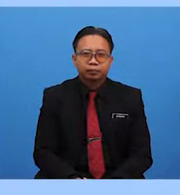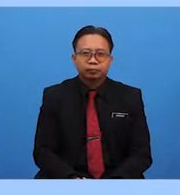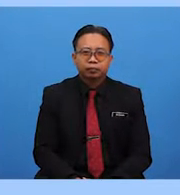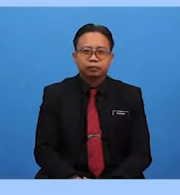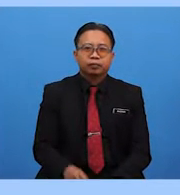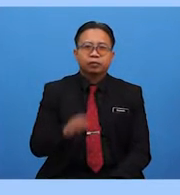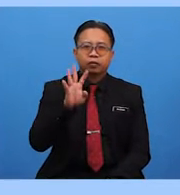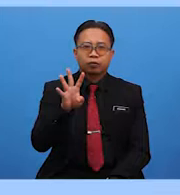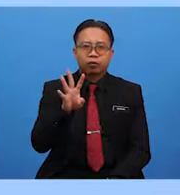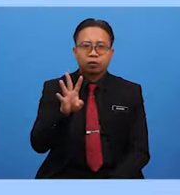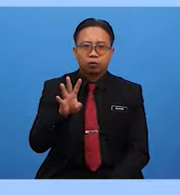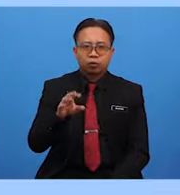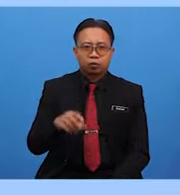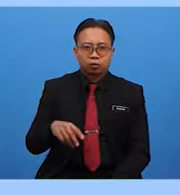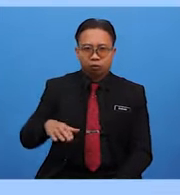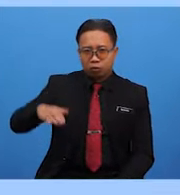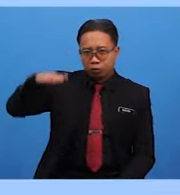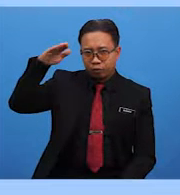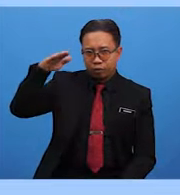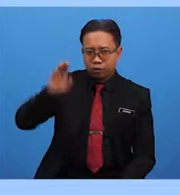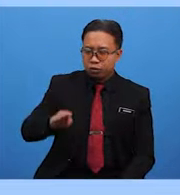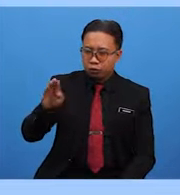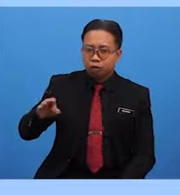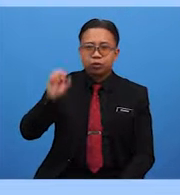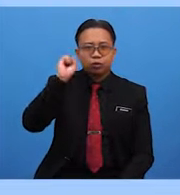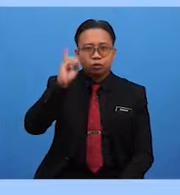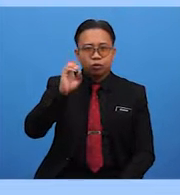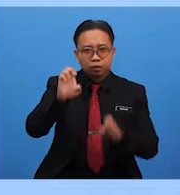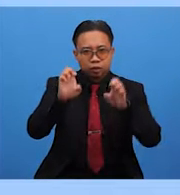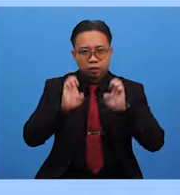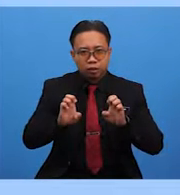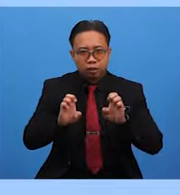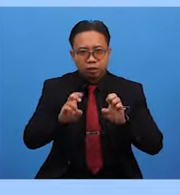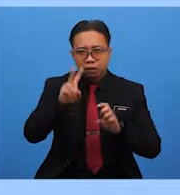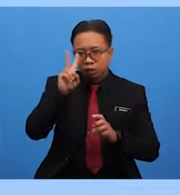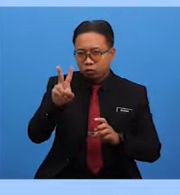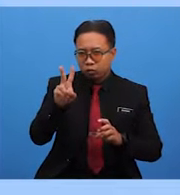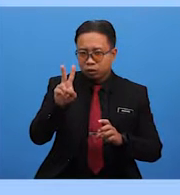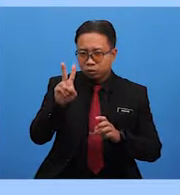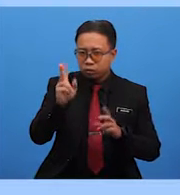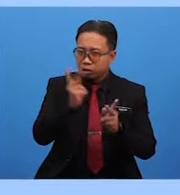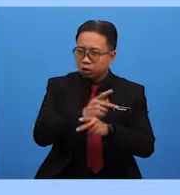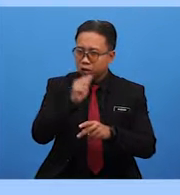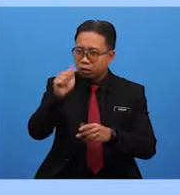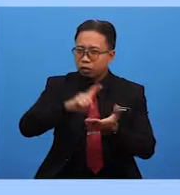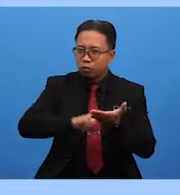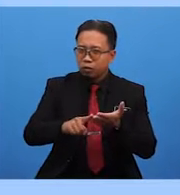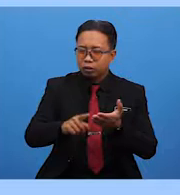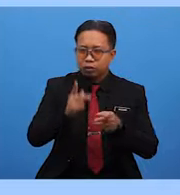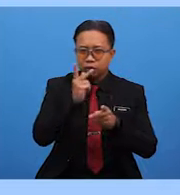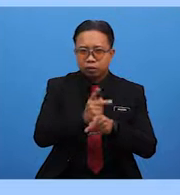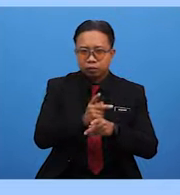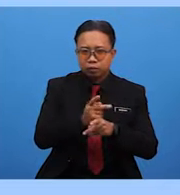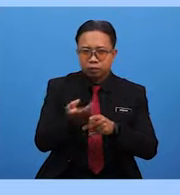Picture 4. Growing children should exercise at least twice a week to keep themselves healthy